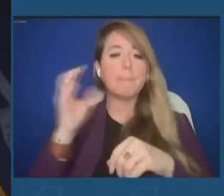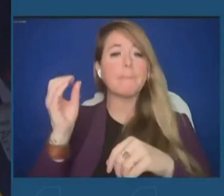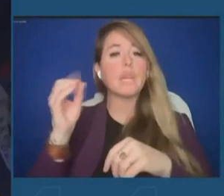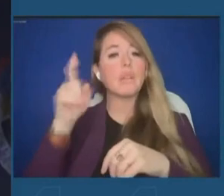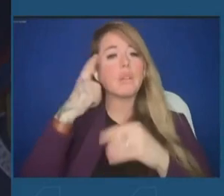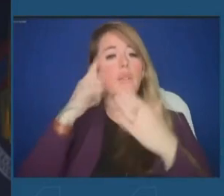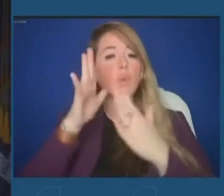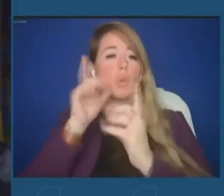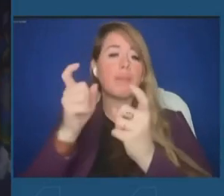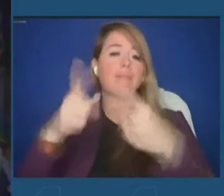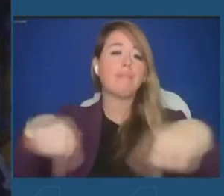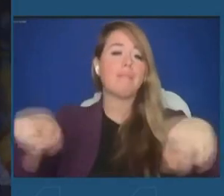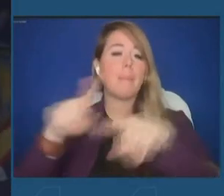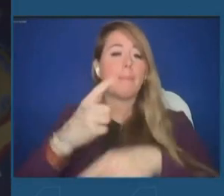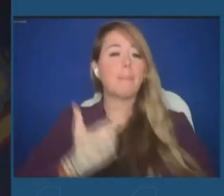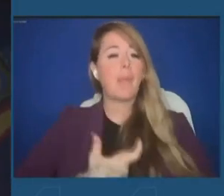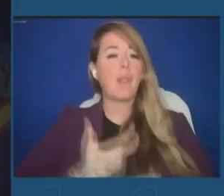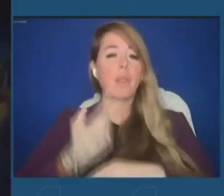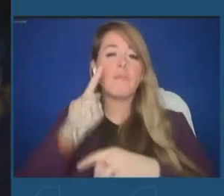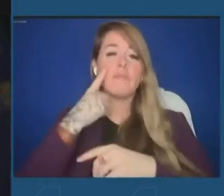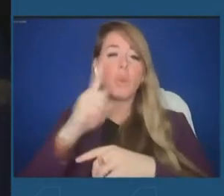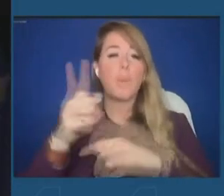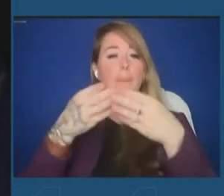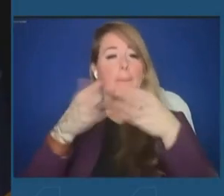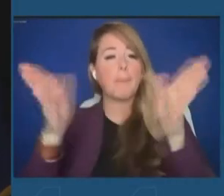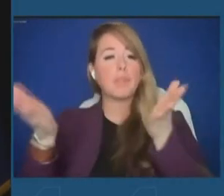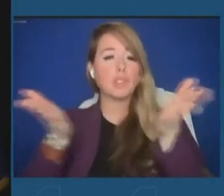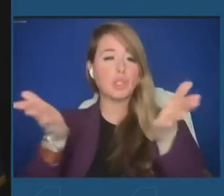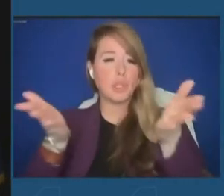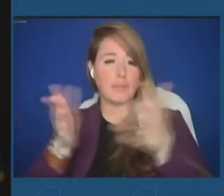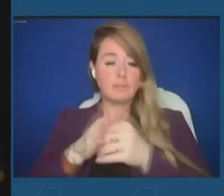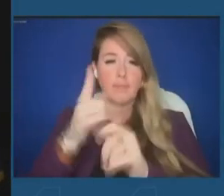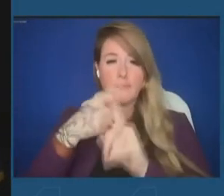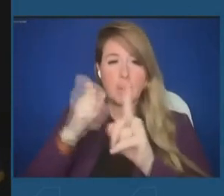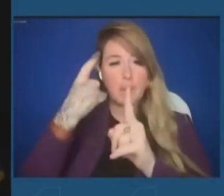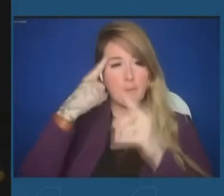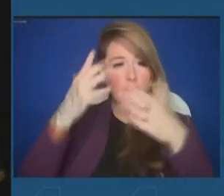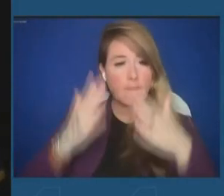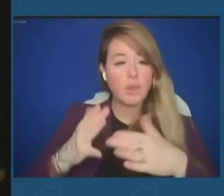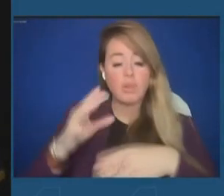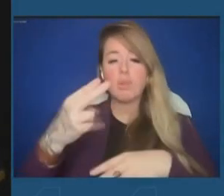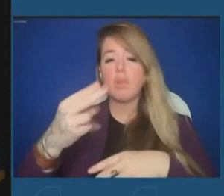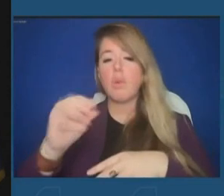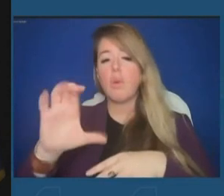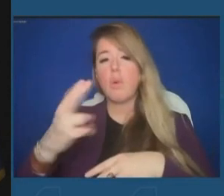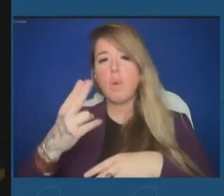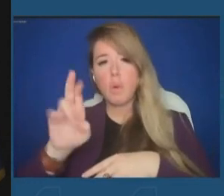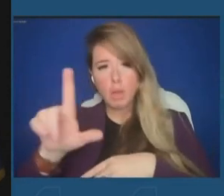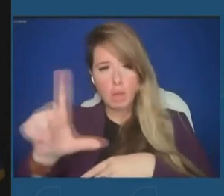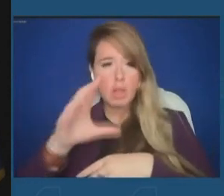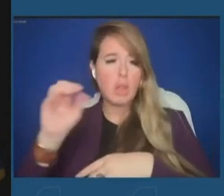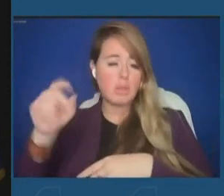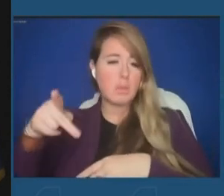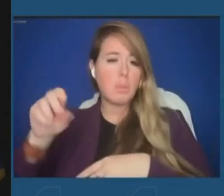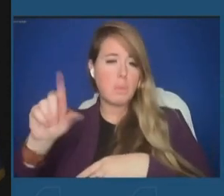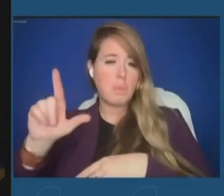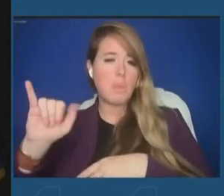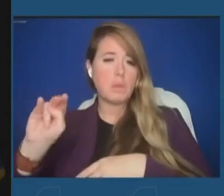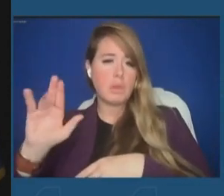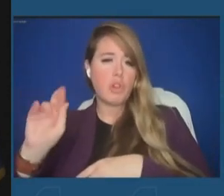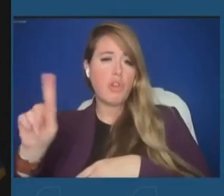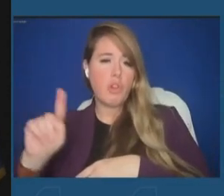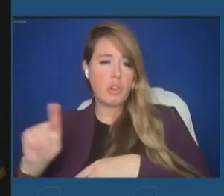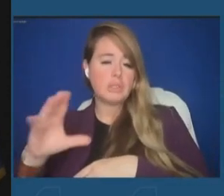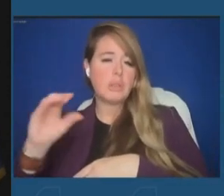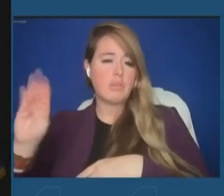a Medal of Public Service from Governor Hochul, Mayor Brown, and County Executive Poloncarz. And before we start,